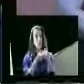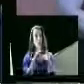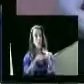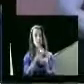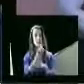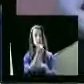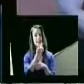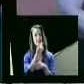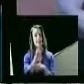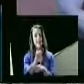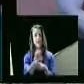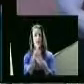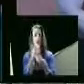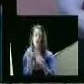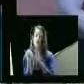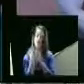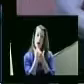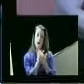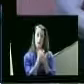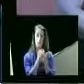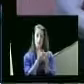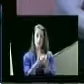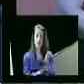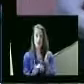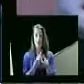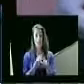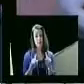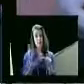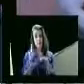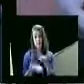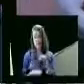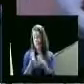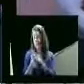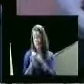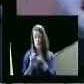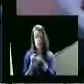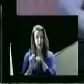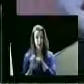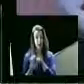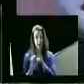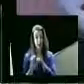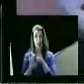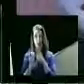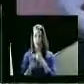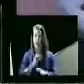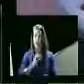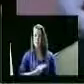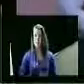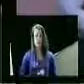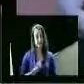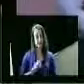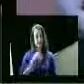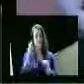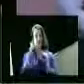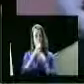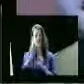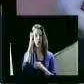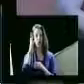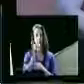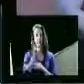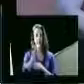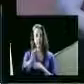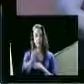dyslexia. They want to help their students, but they aren't going to get the training. This greatly upsets me as a parent of a dyslexic